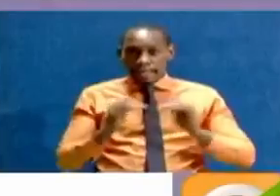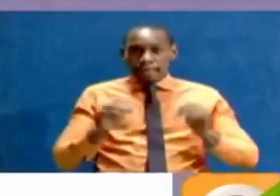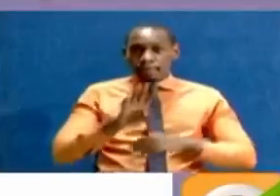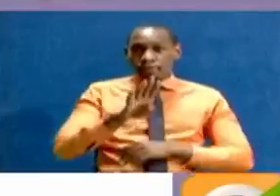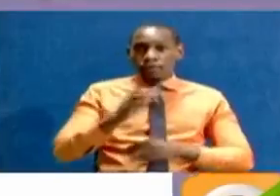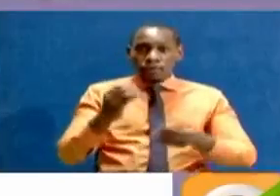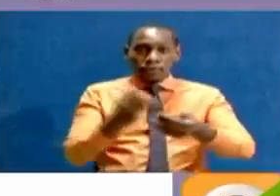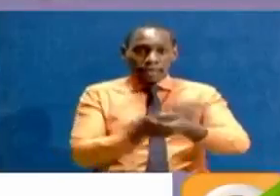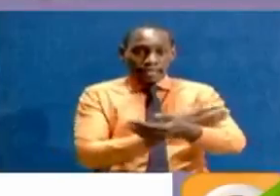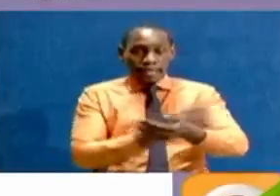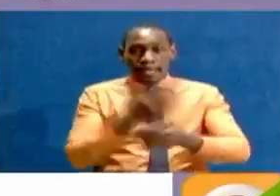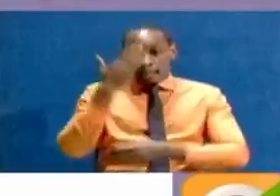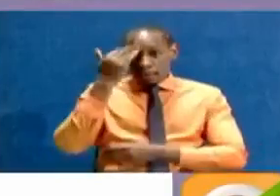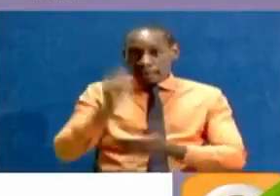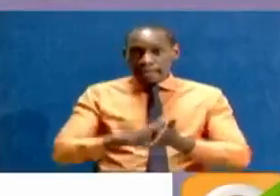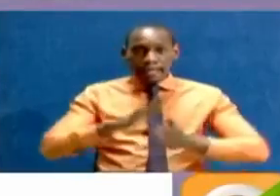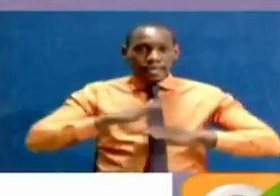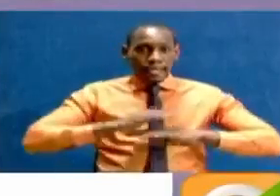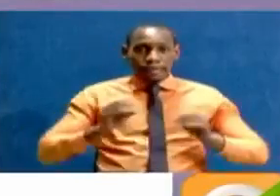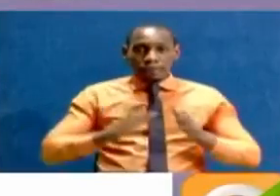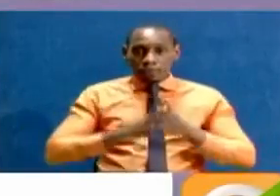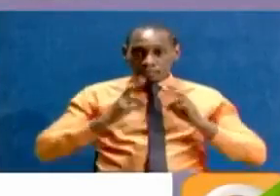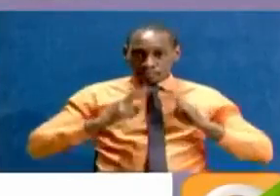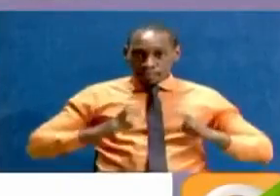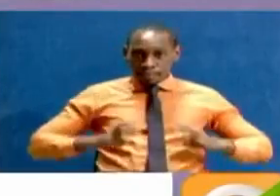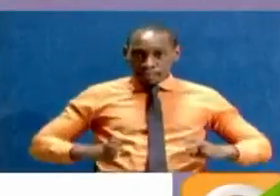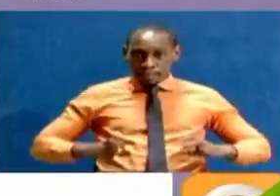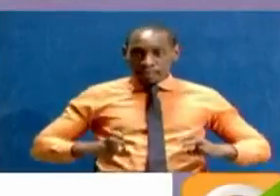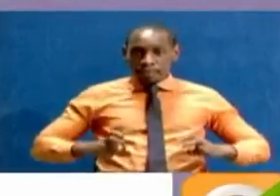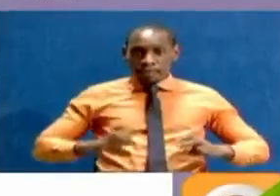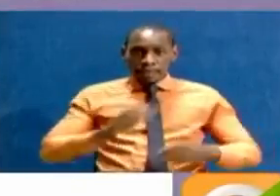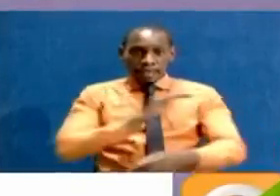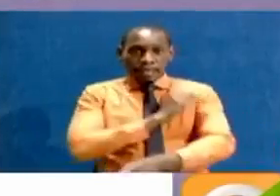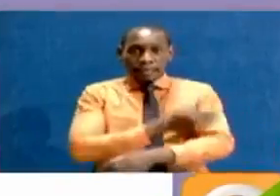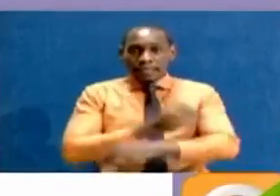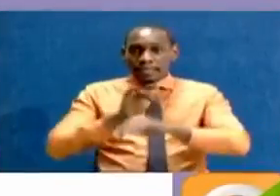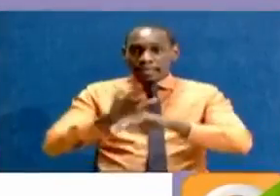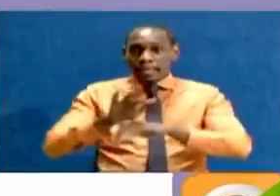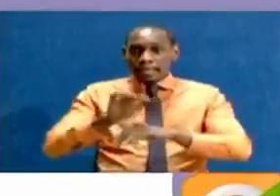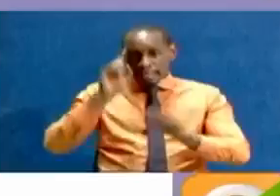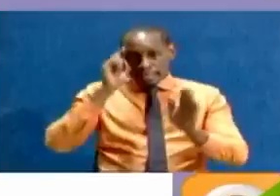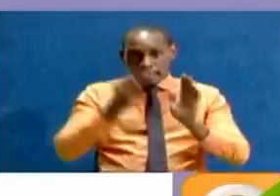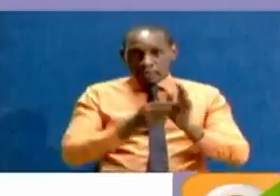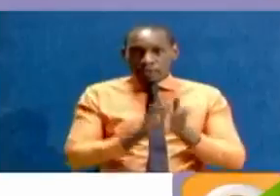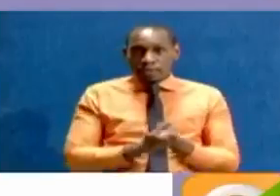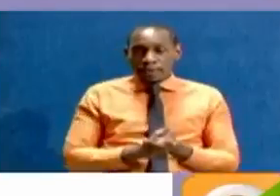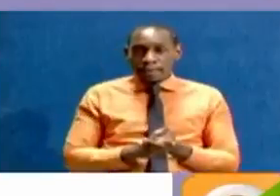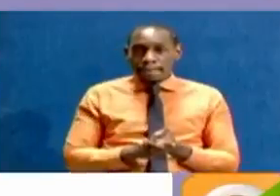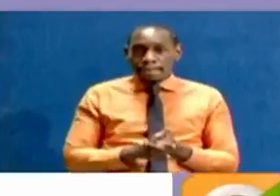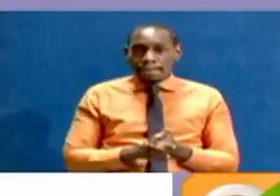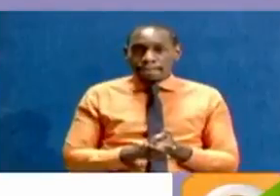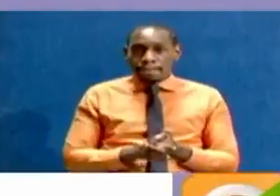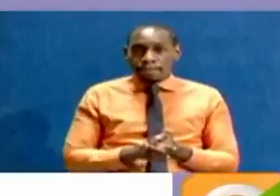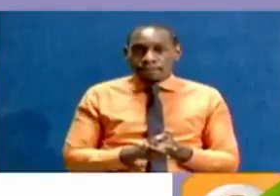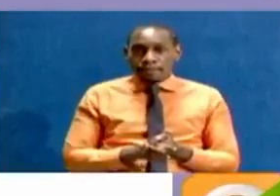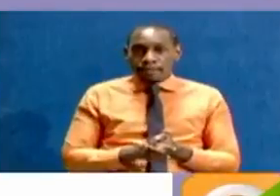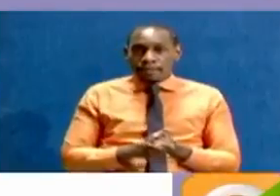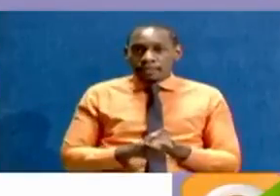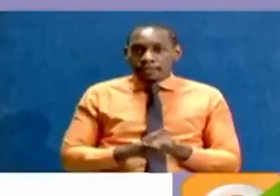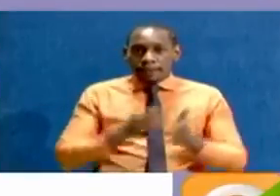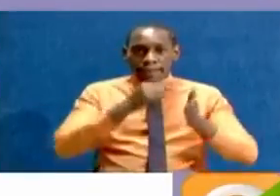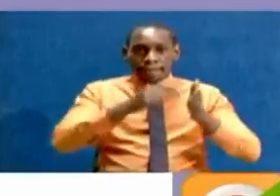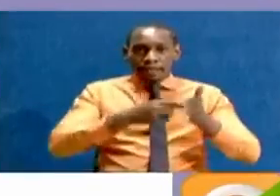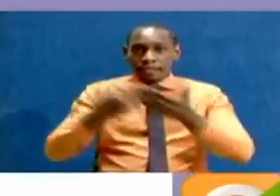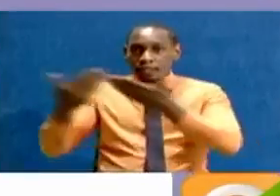3 and 4 cancers due to inadequate diagnostic capacity for early detection. So the cyclotron we are receiving